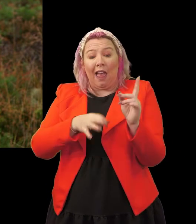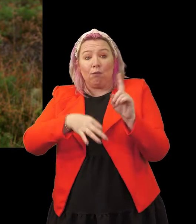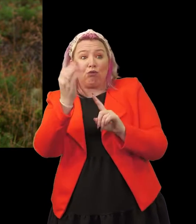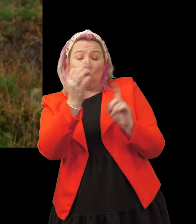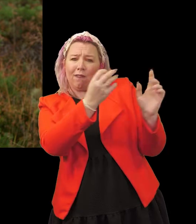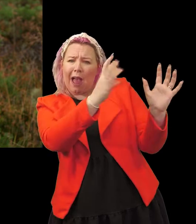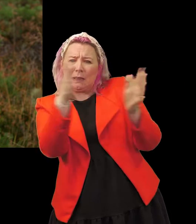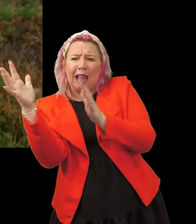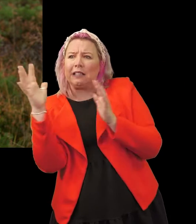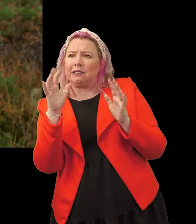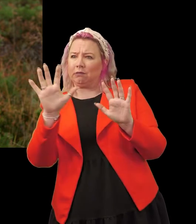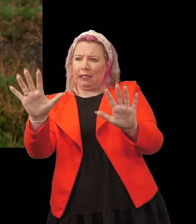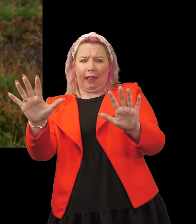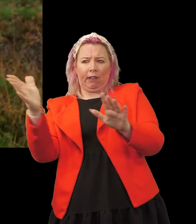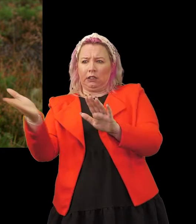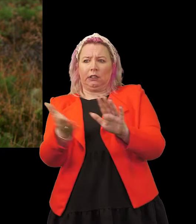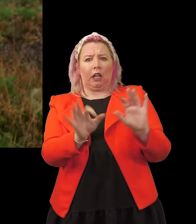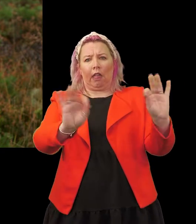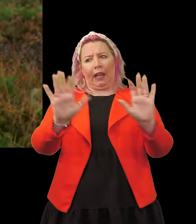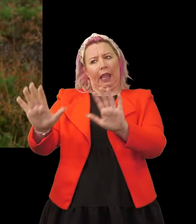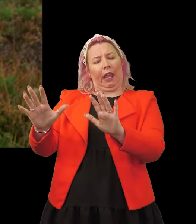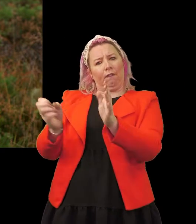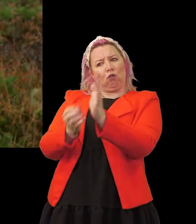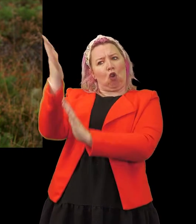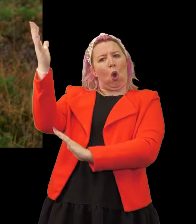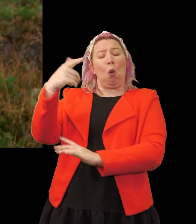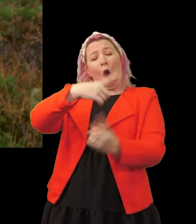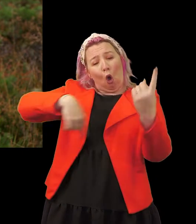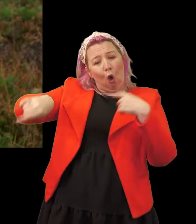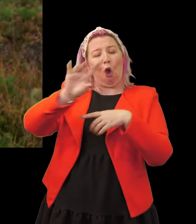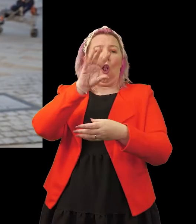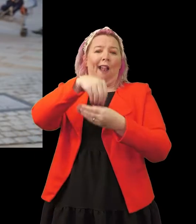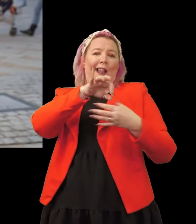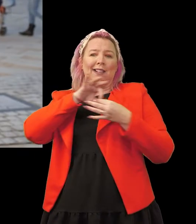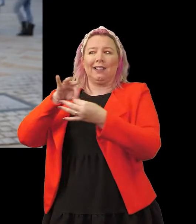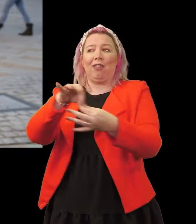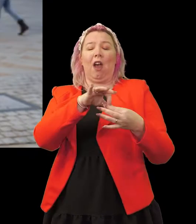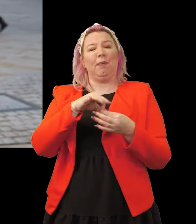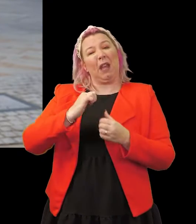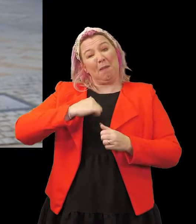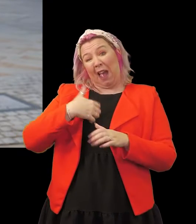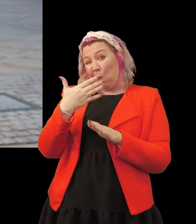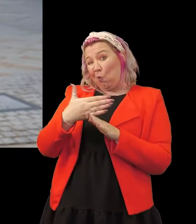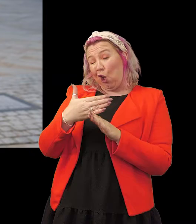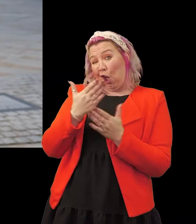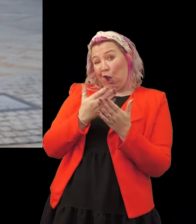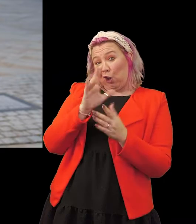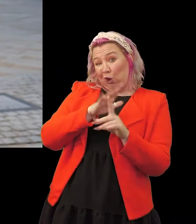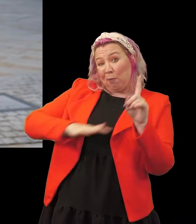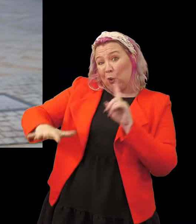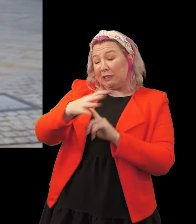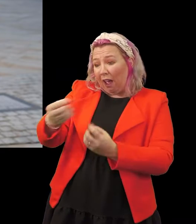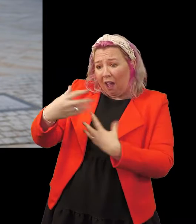our wildlife to thrive. We are all part of one ecosystem. With my work within the community, I hear from different